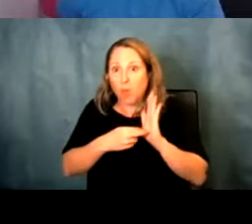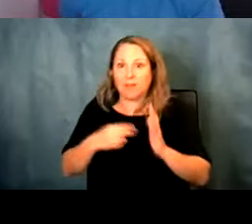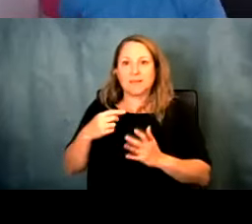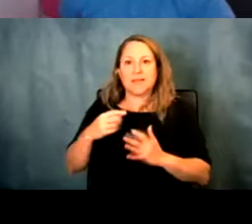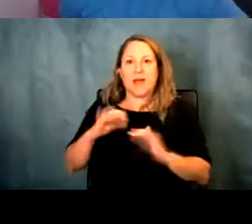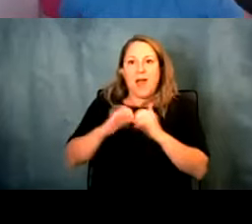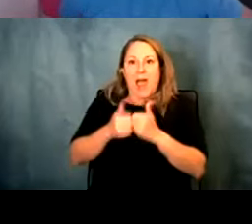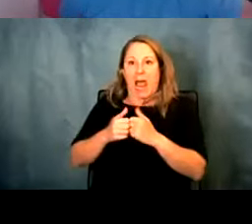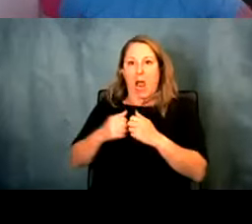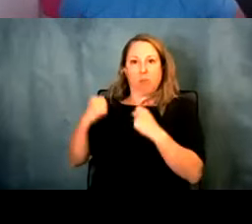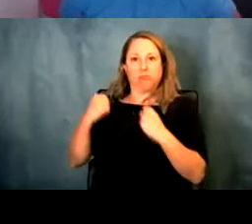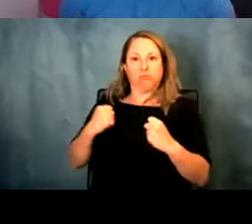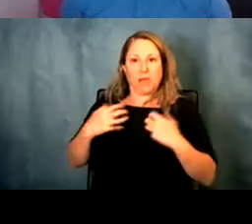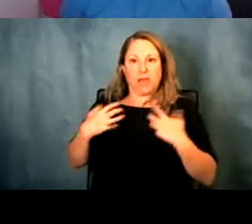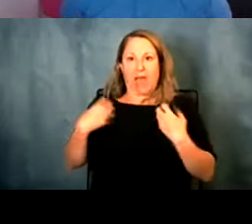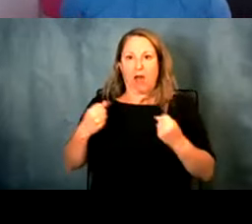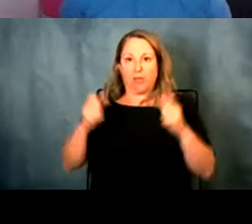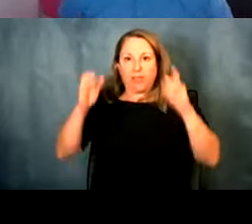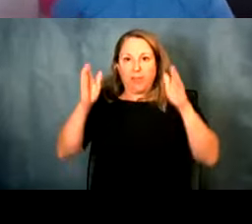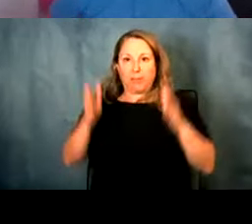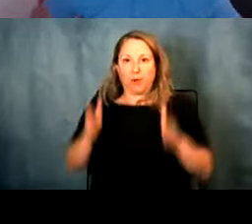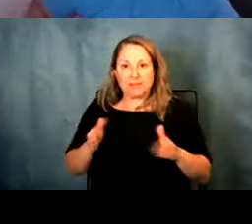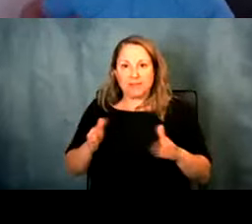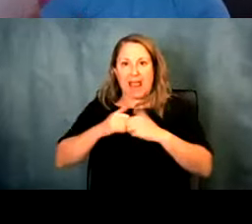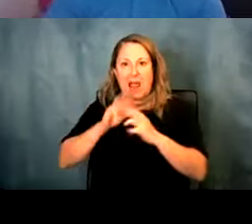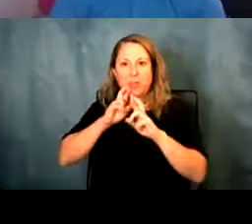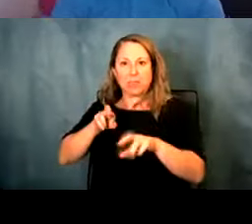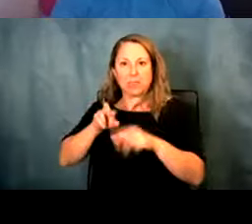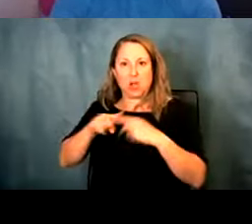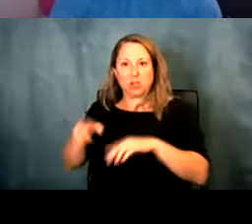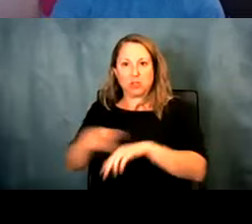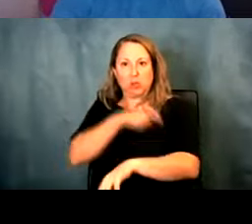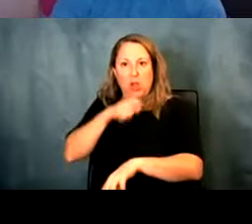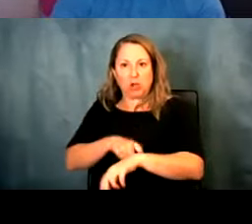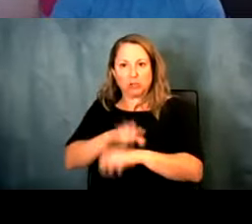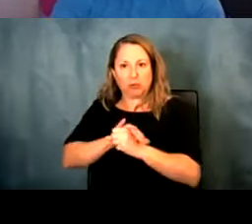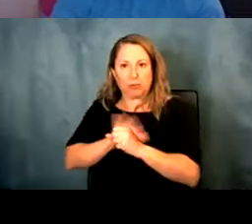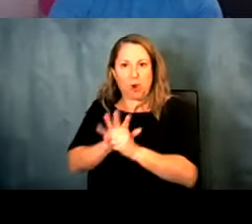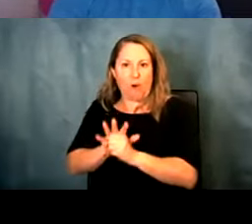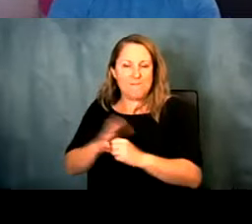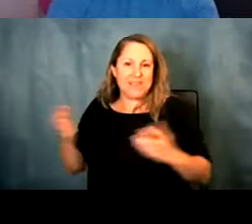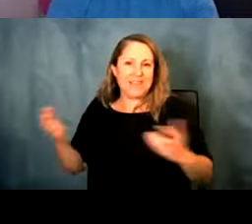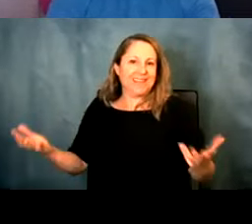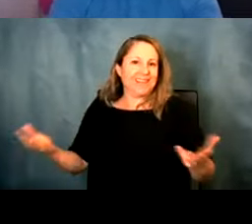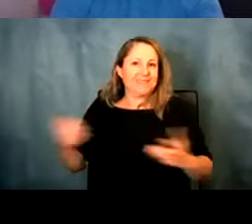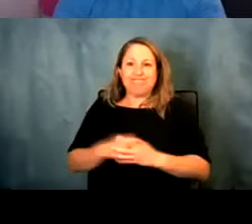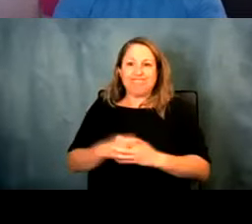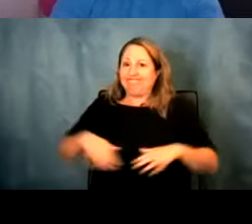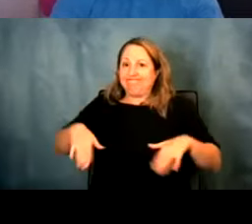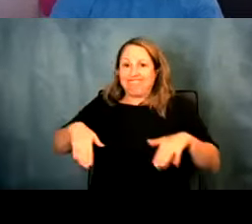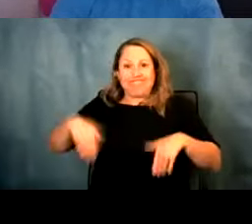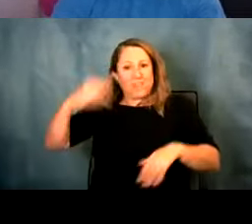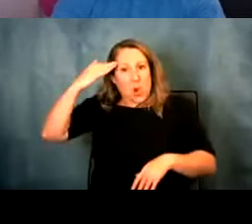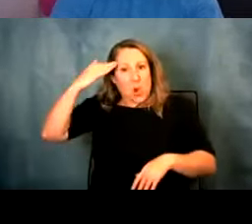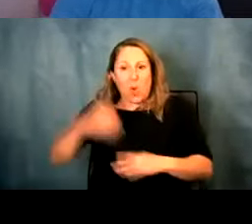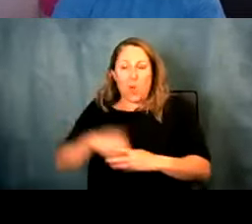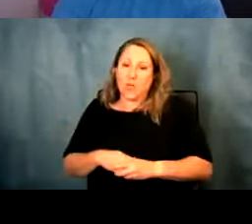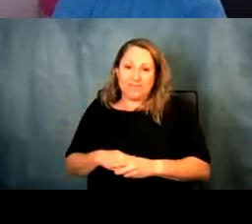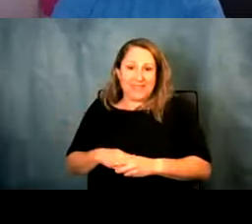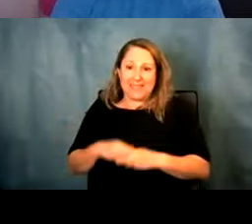response with the long-term effects of COVID can't do. It's literally, we're finding out in real